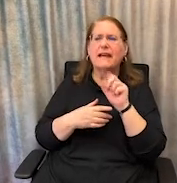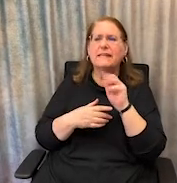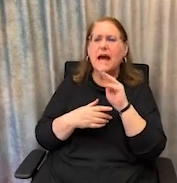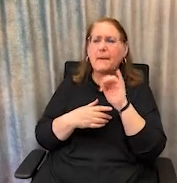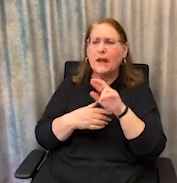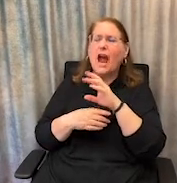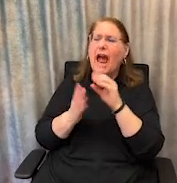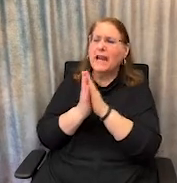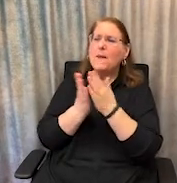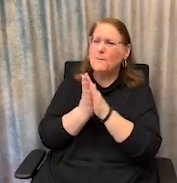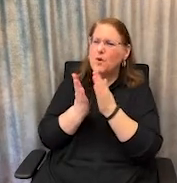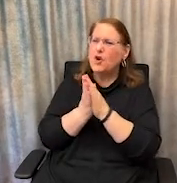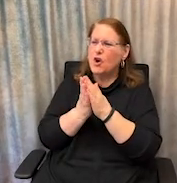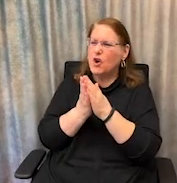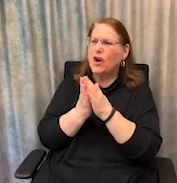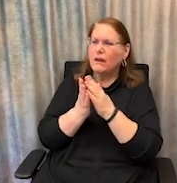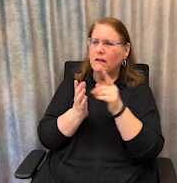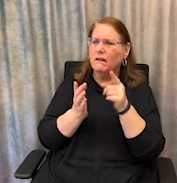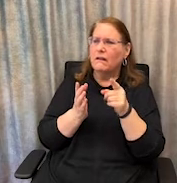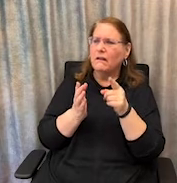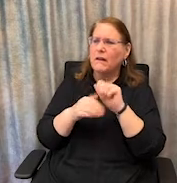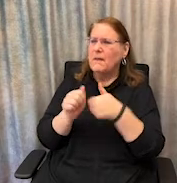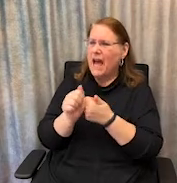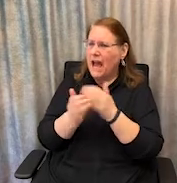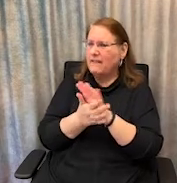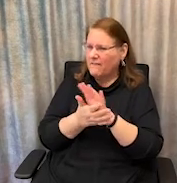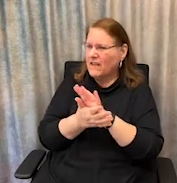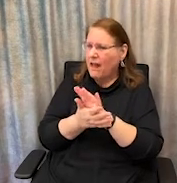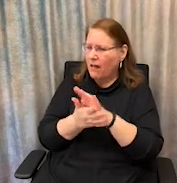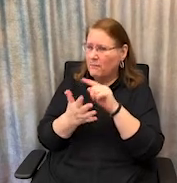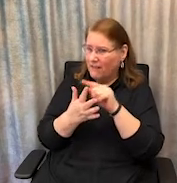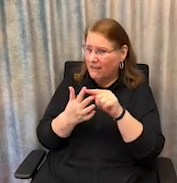Damir and the book that the film is inspired by